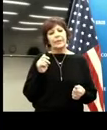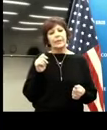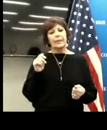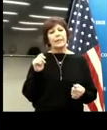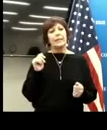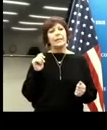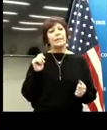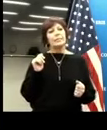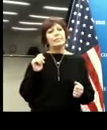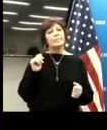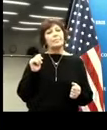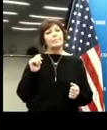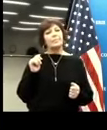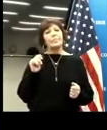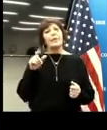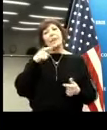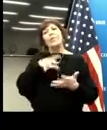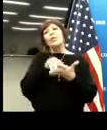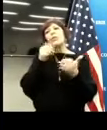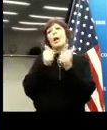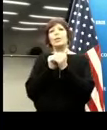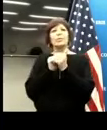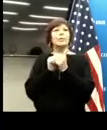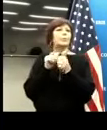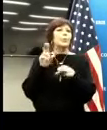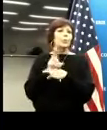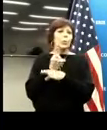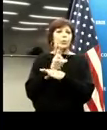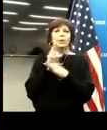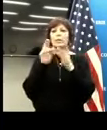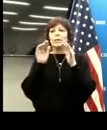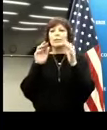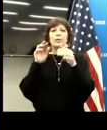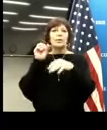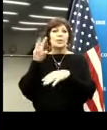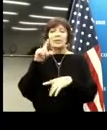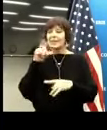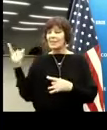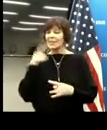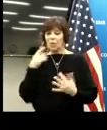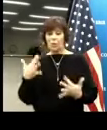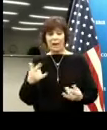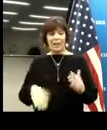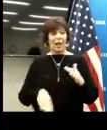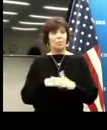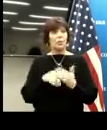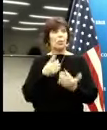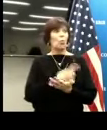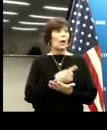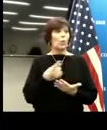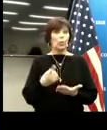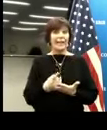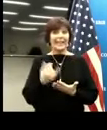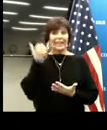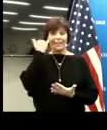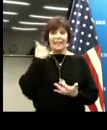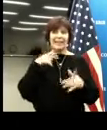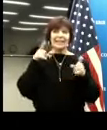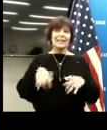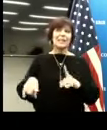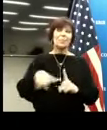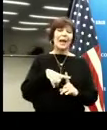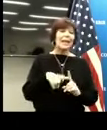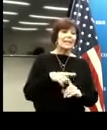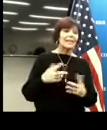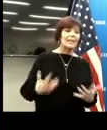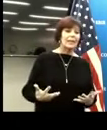using. And we're also hearing from folks who are saying they're waiting up to a week to find out that they've tested positive for the virus.